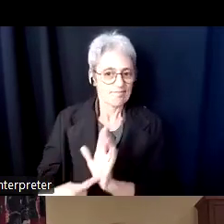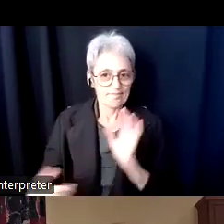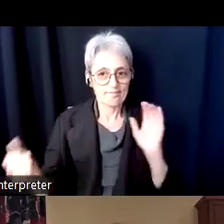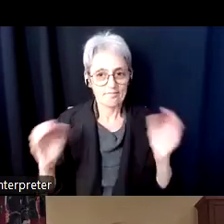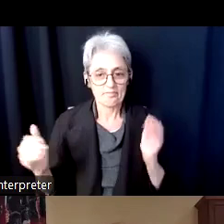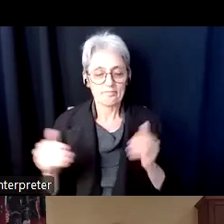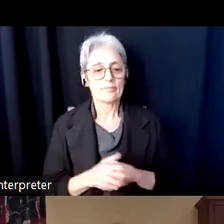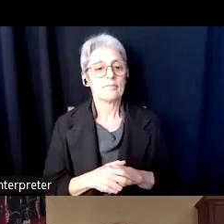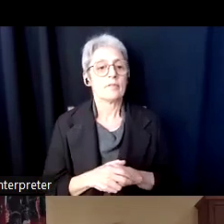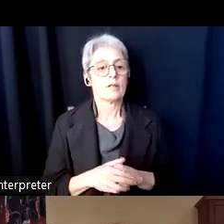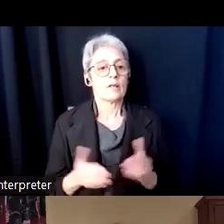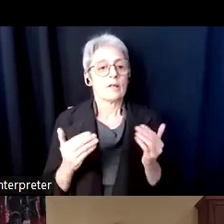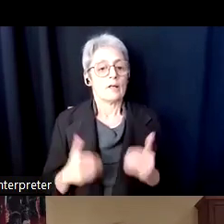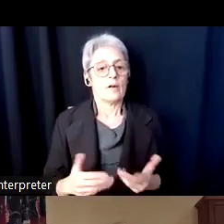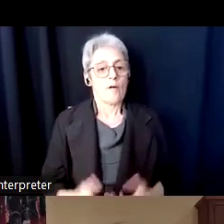please.